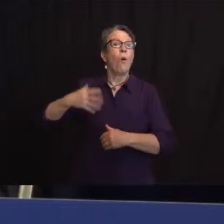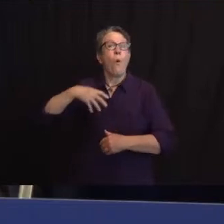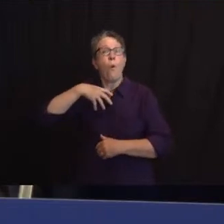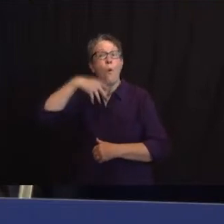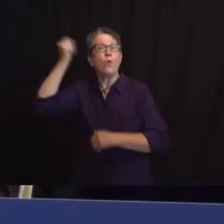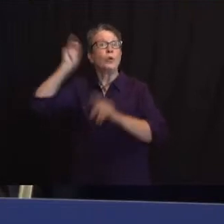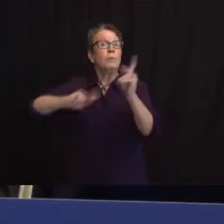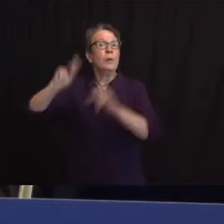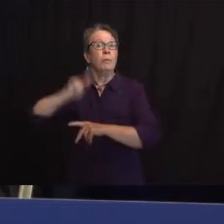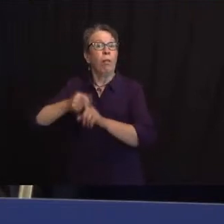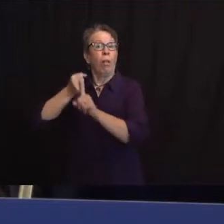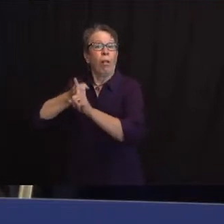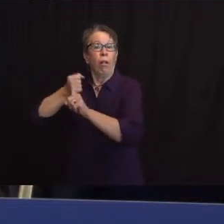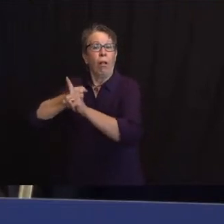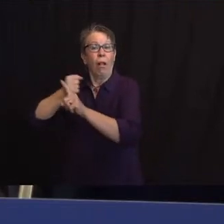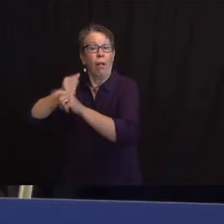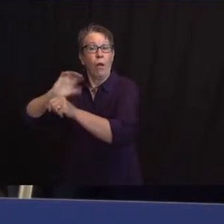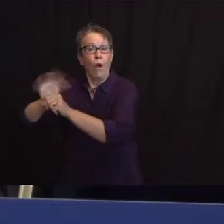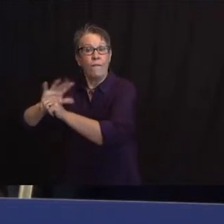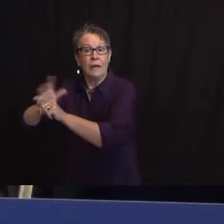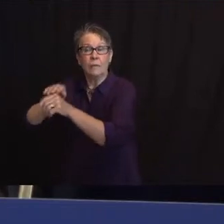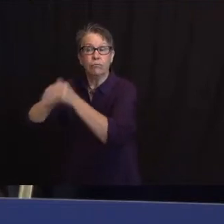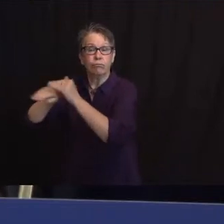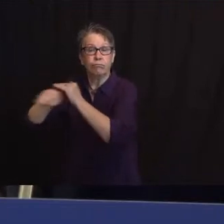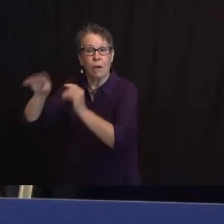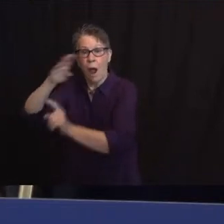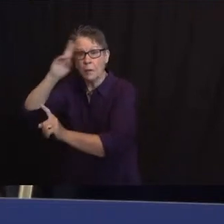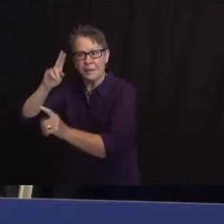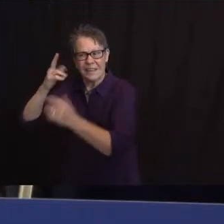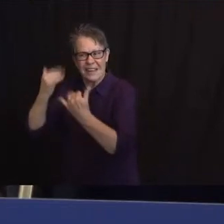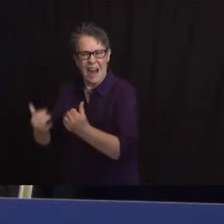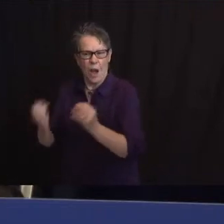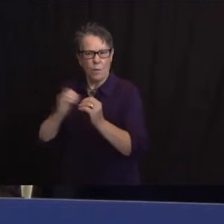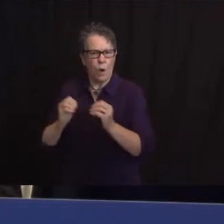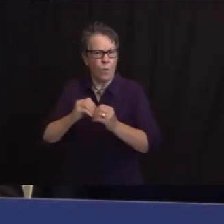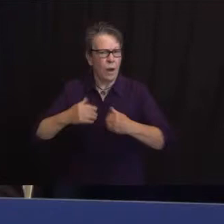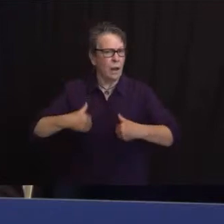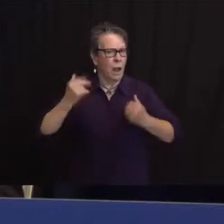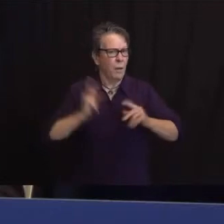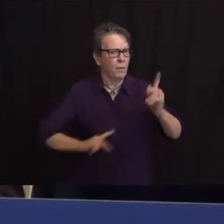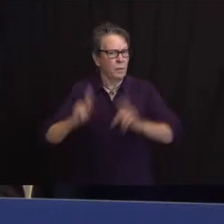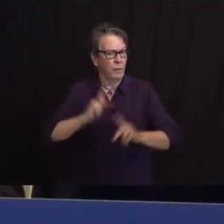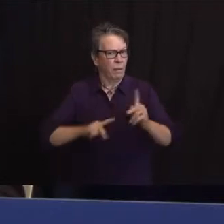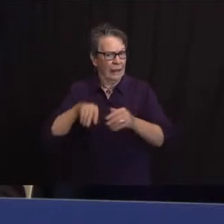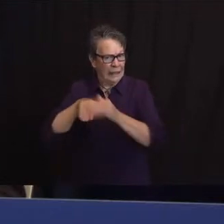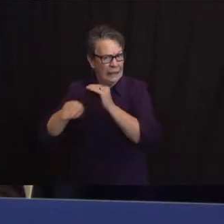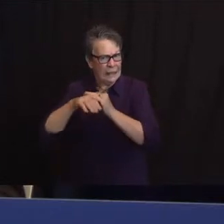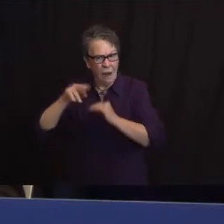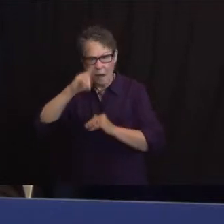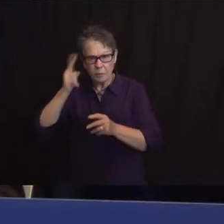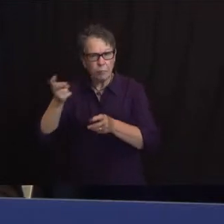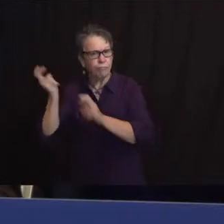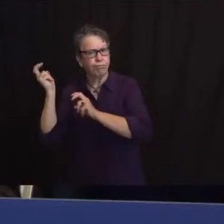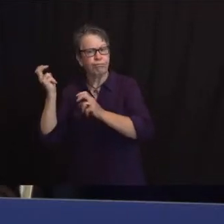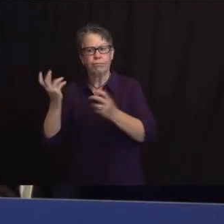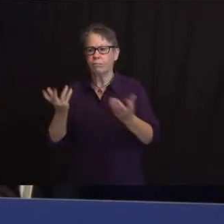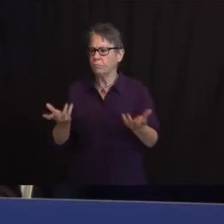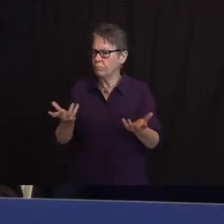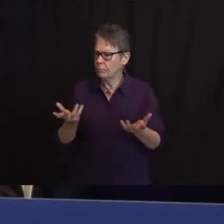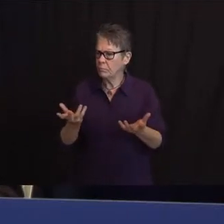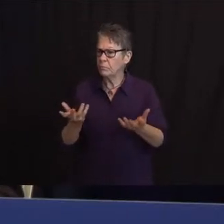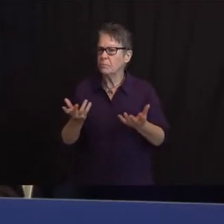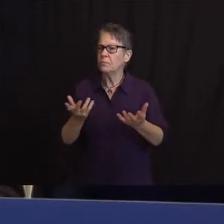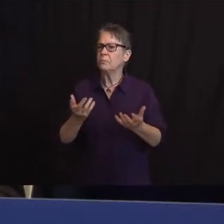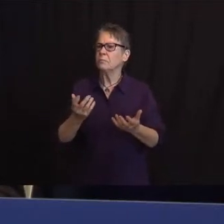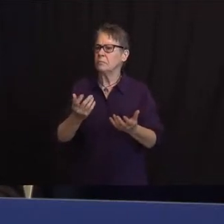Fortunately, there's no new reports of multisystem inflammatory syndrome in children. We have 114 cumulative cases in the state. 2 of the children